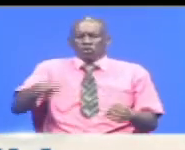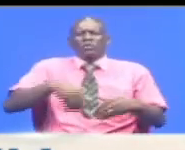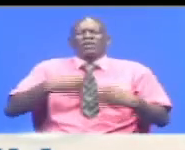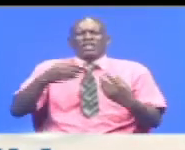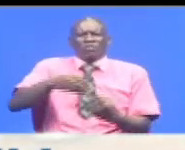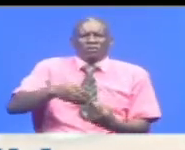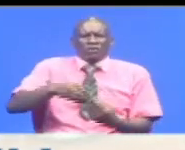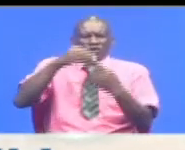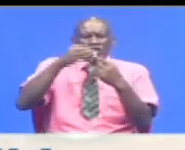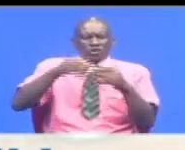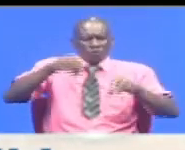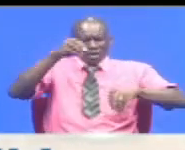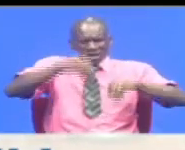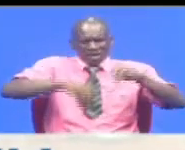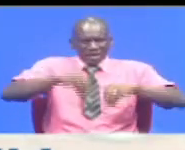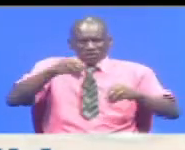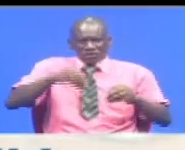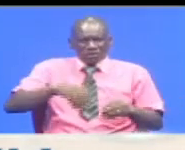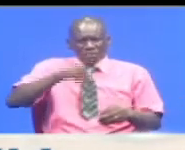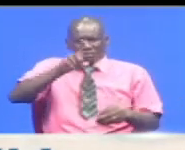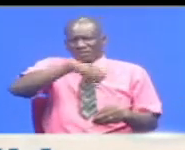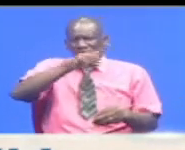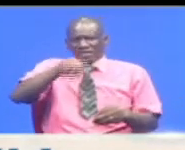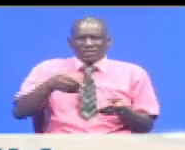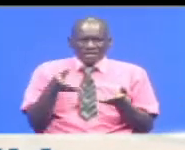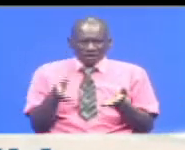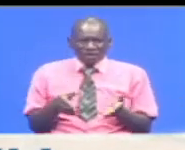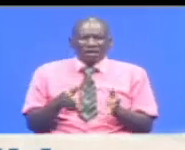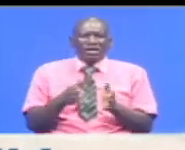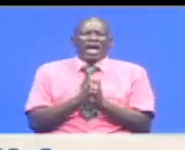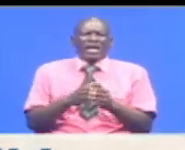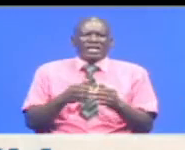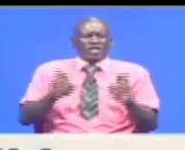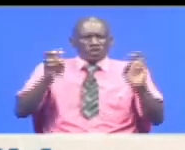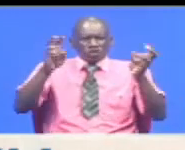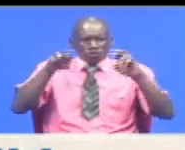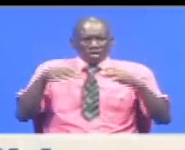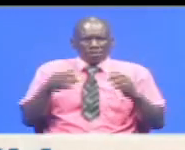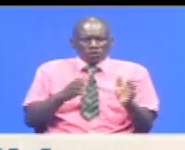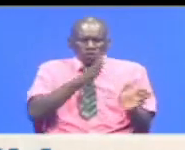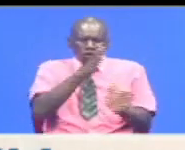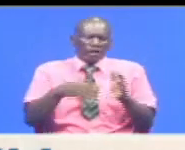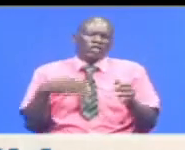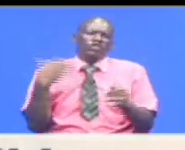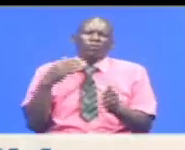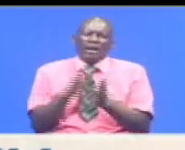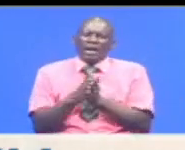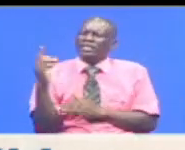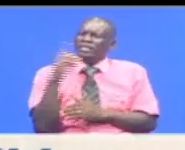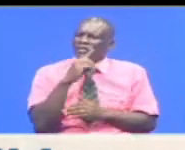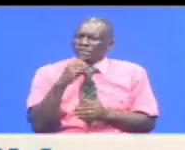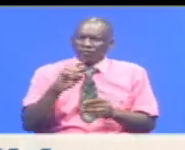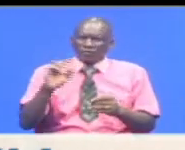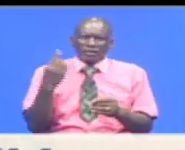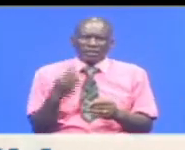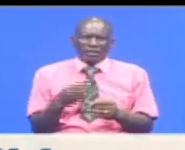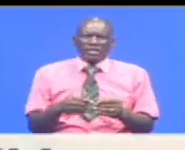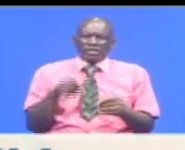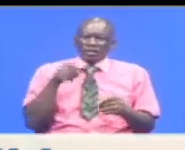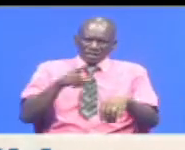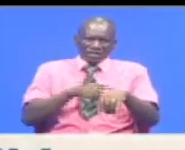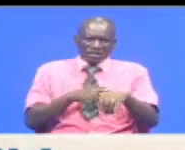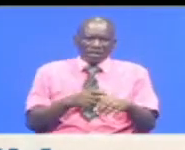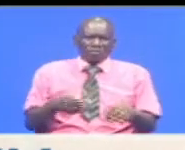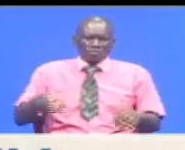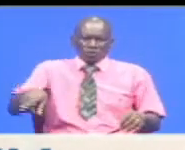to election offenses and issues of organized crime and terrorism, because at this time they